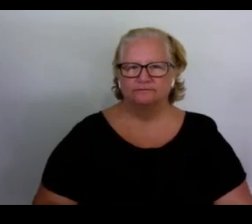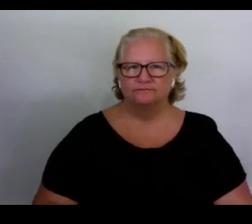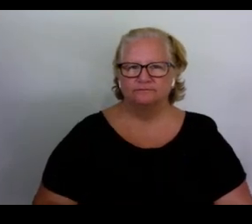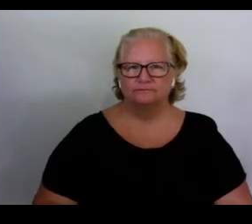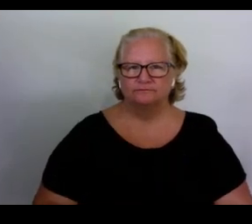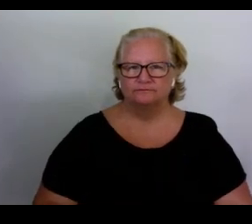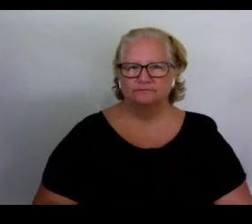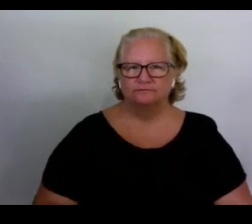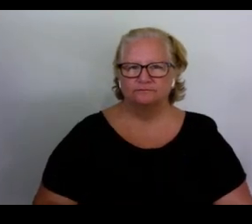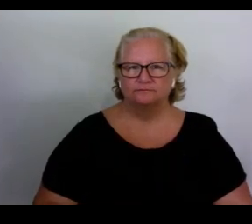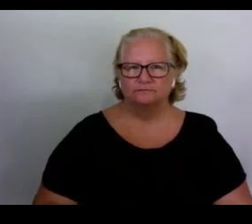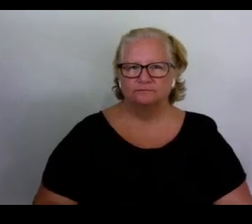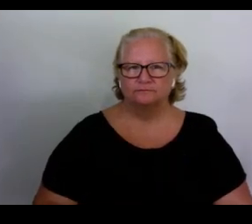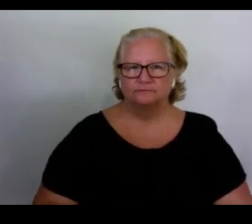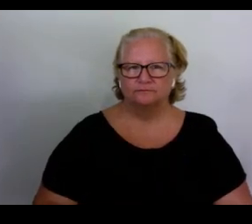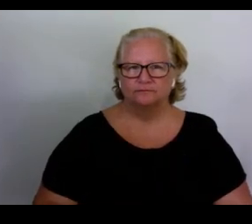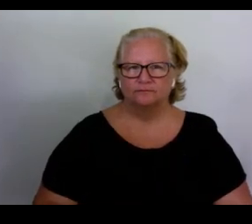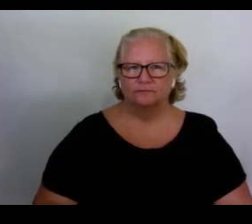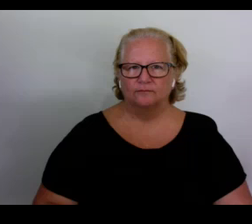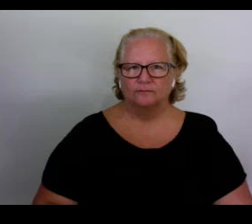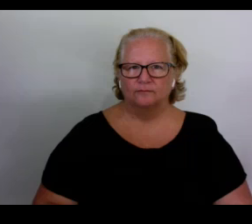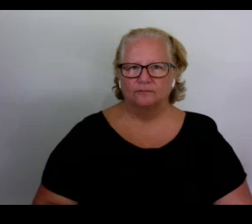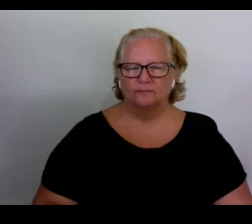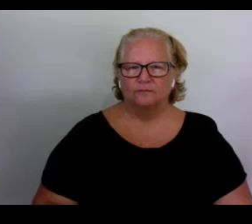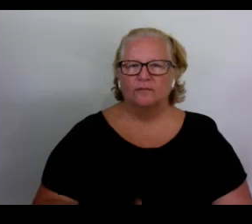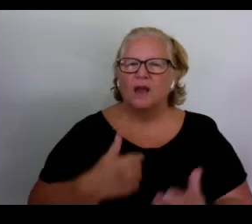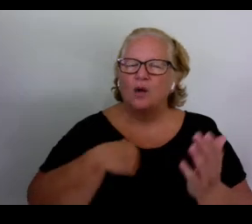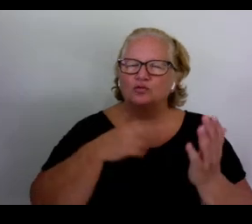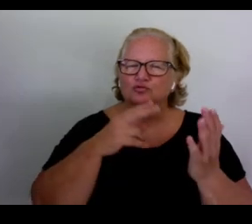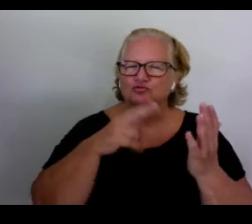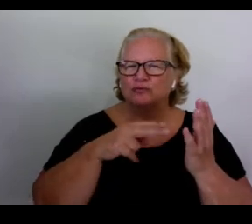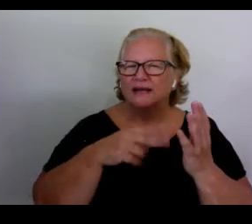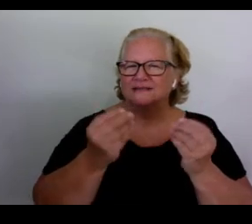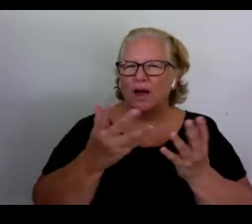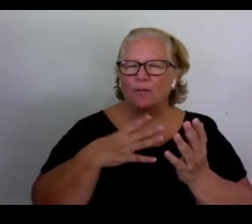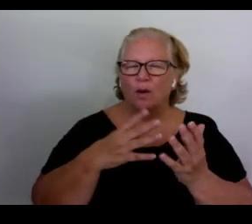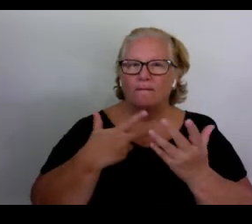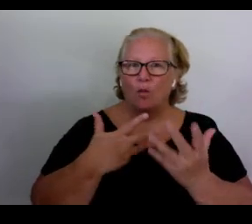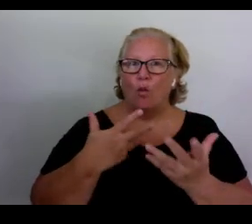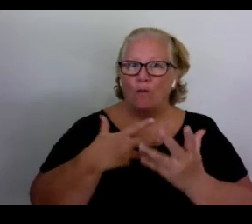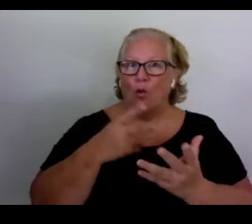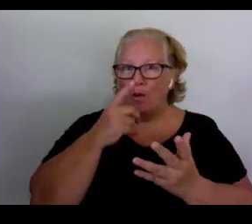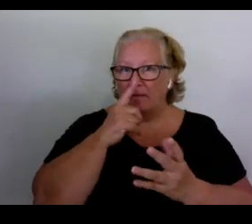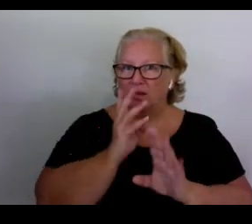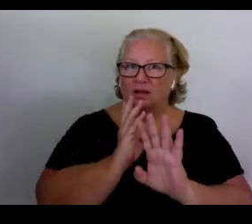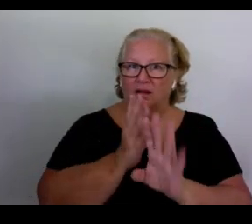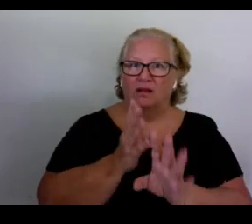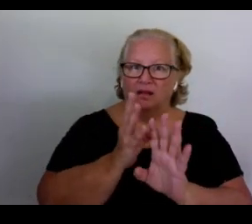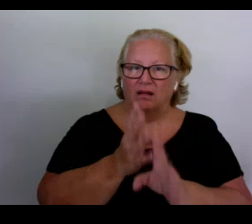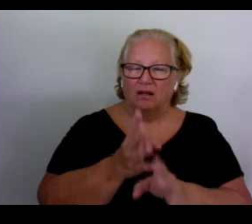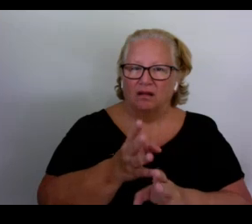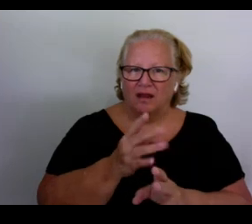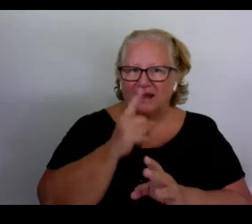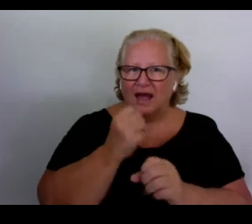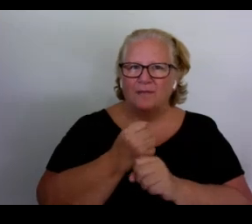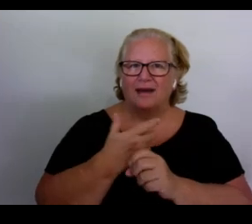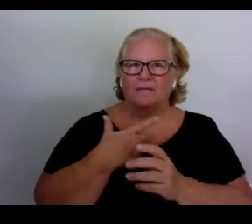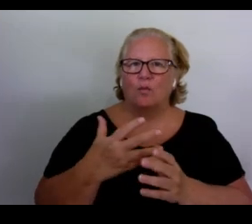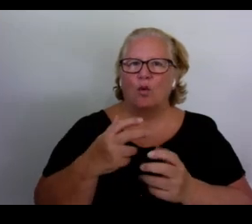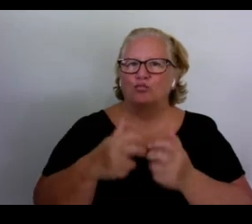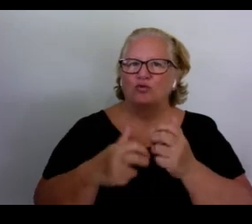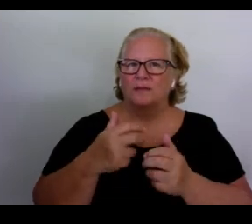was reading somewhere that because there's more and more people relying on them, it can, in and of itself, like then create more problems if they're not